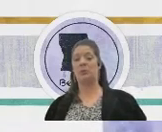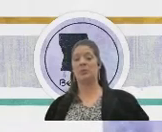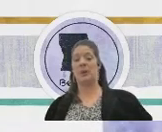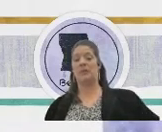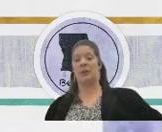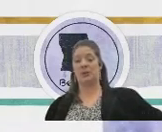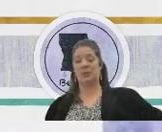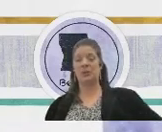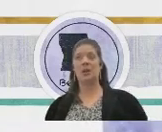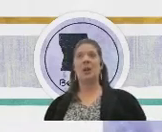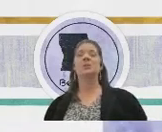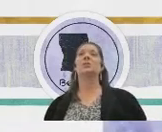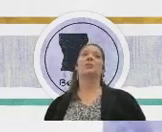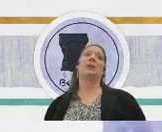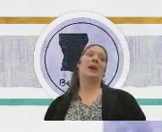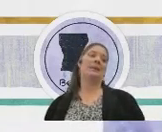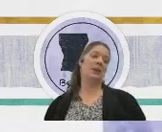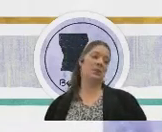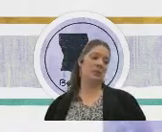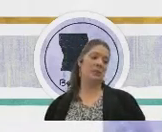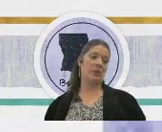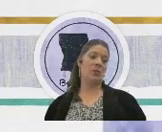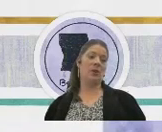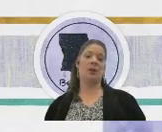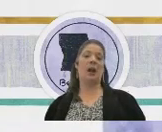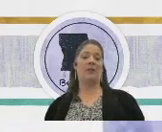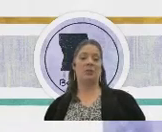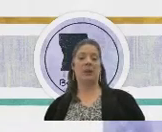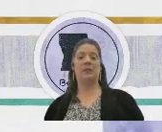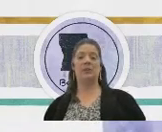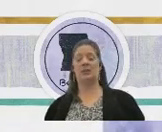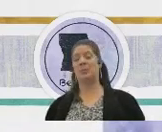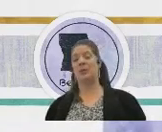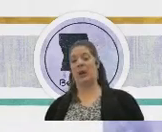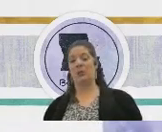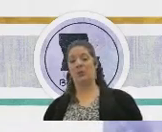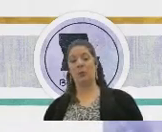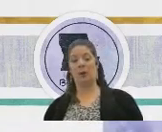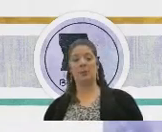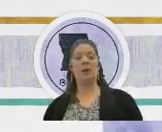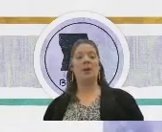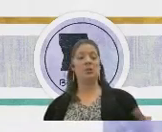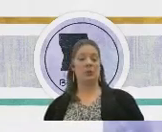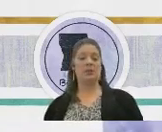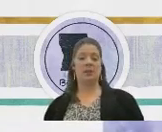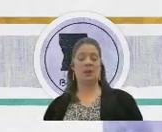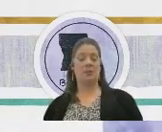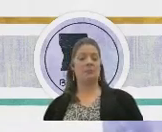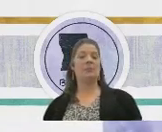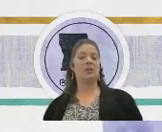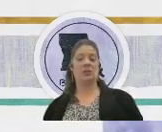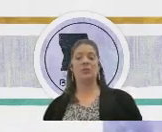to be used May 1st. So any application submitted on or after May 1st has to be on that new form. Just wanted